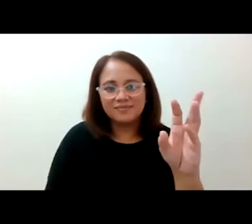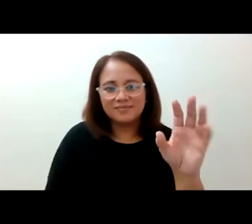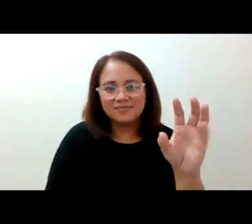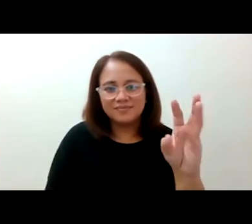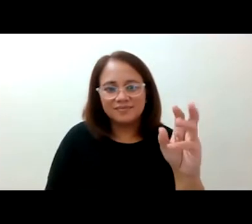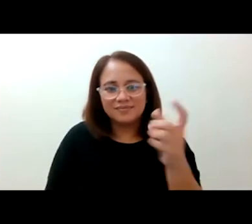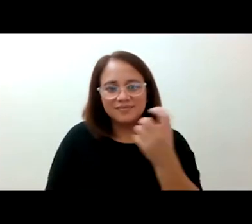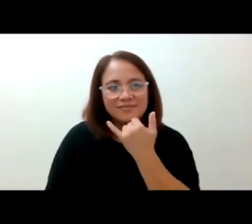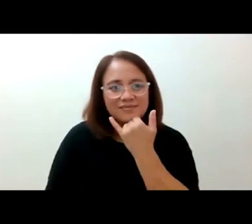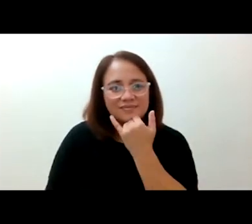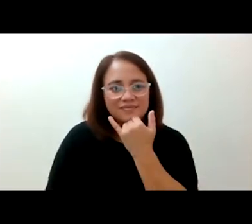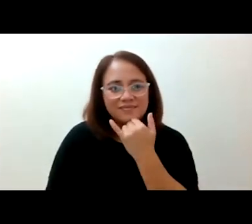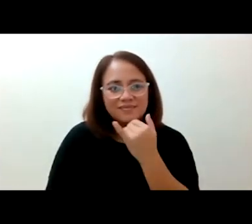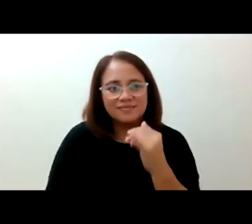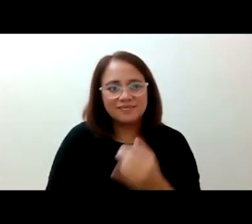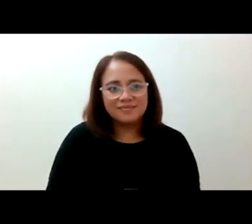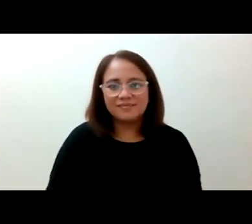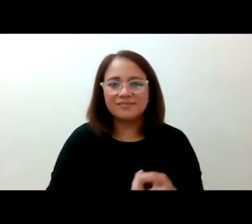Okay.